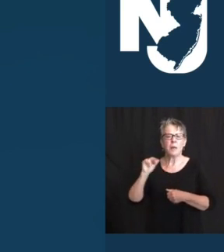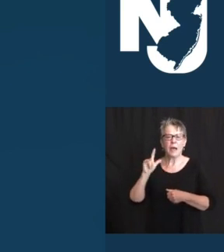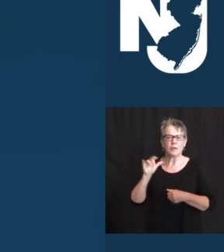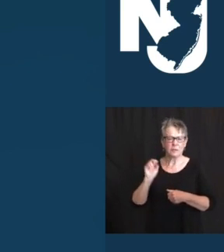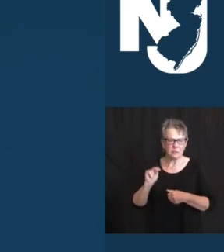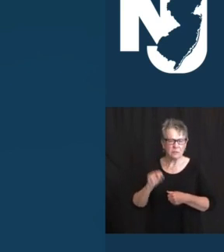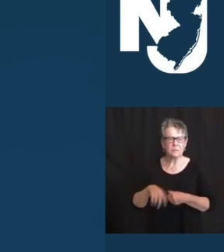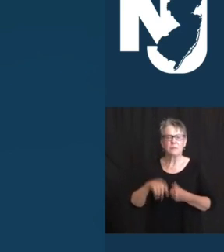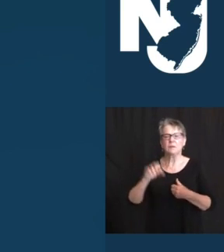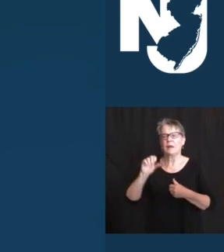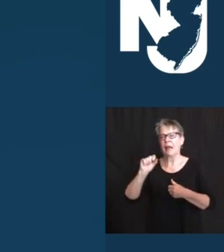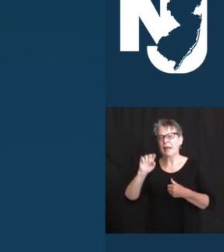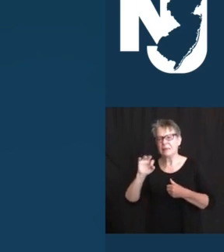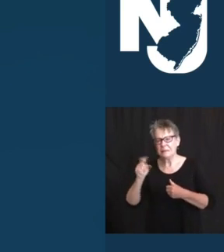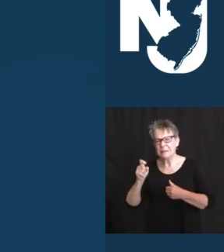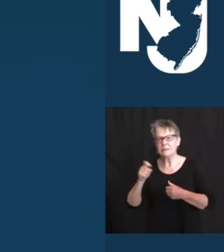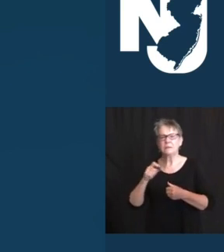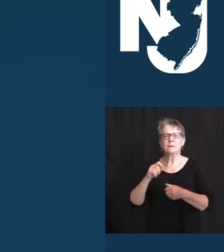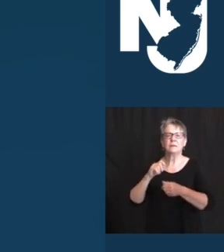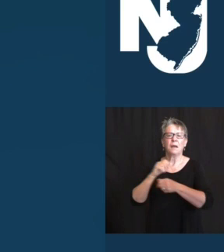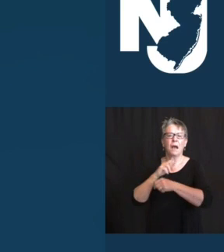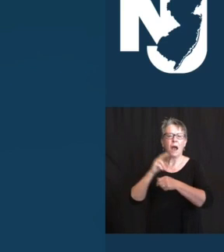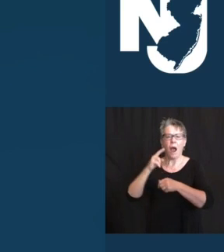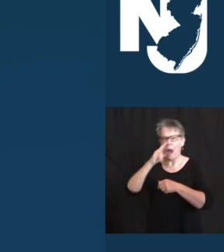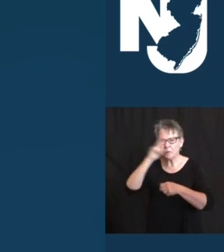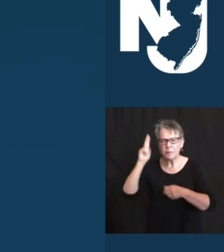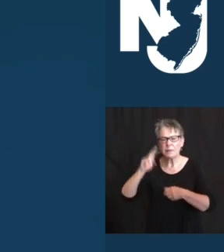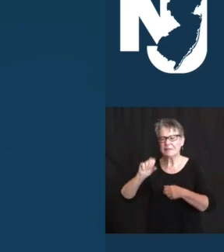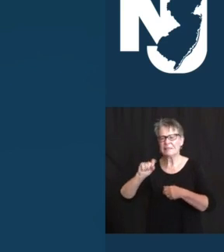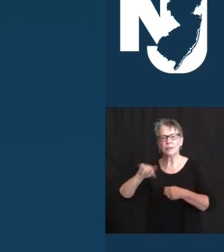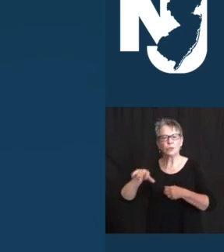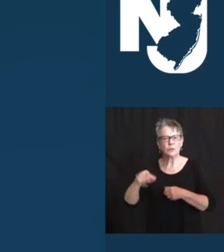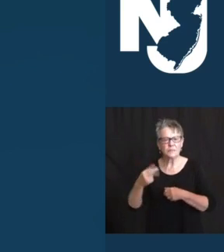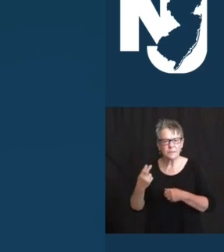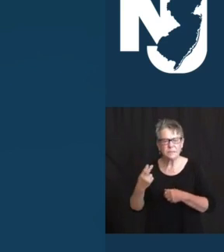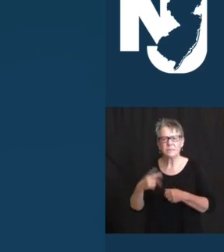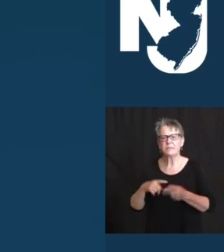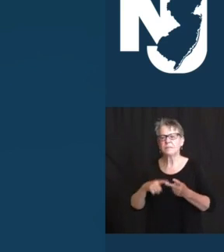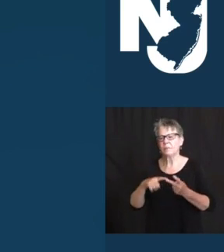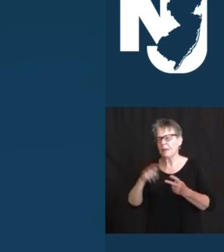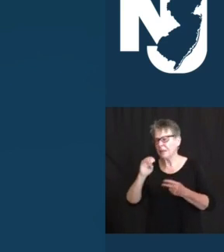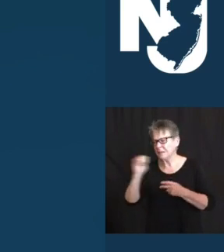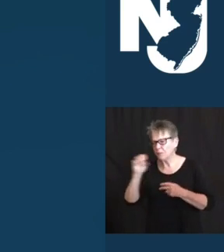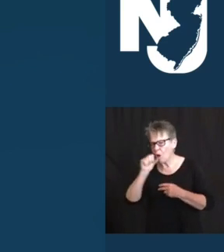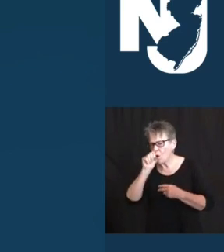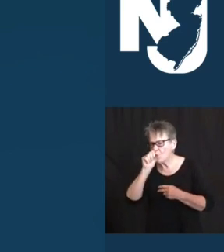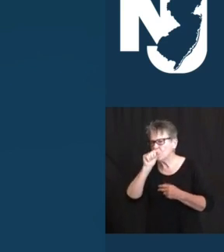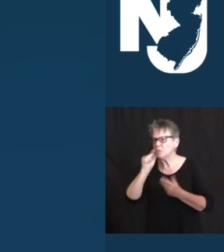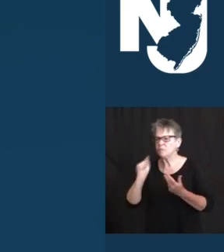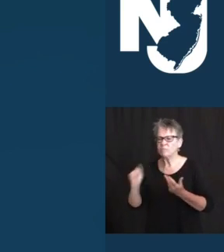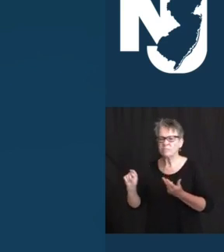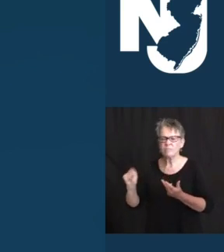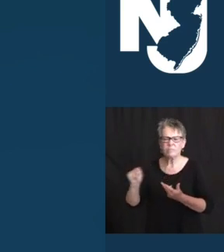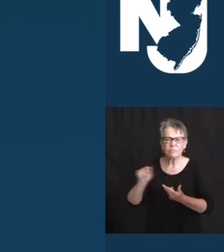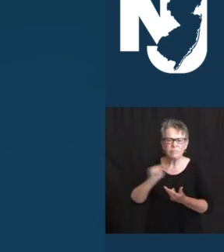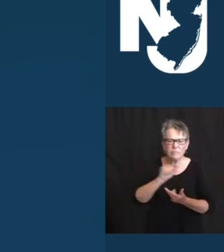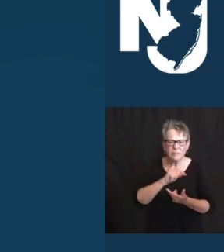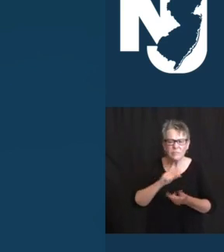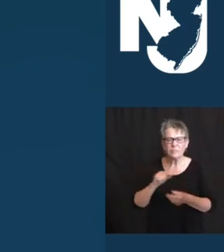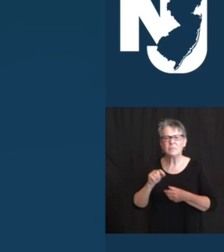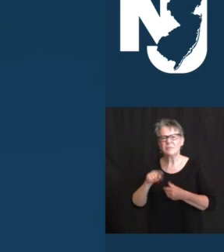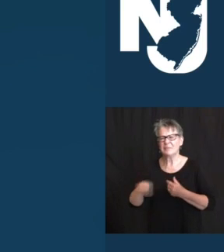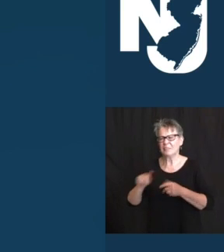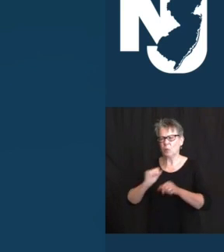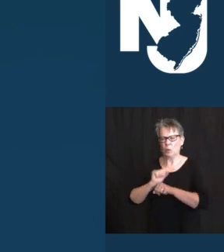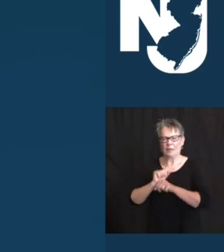General, Hackensack Hospital, Bon Secours, Southern Ocean County Medical Center, Ocean Medical Center,